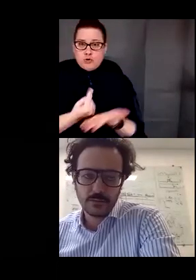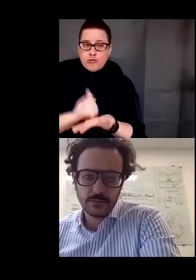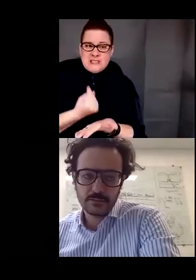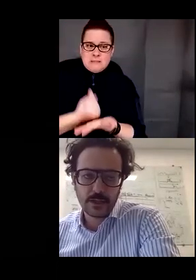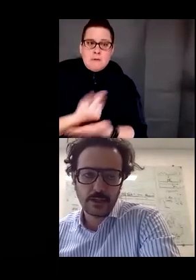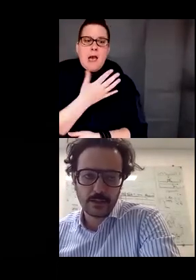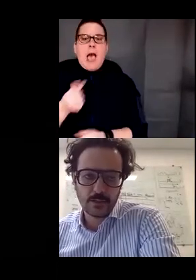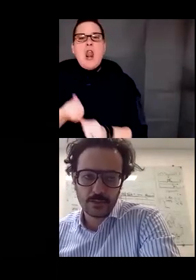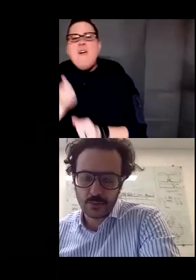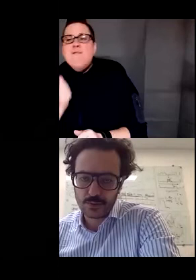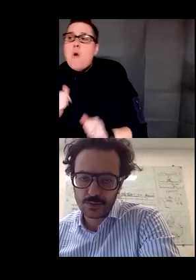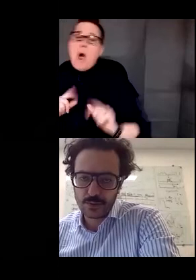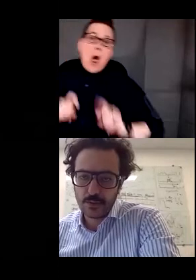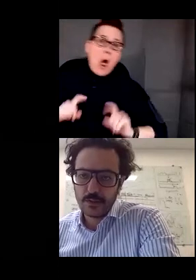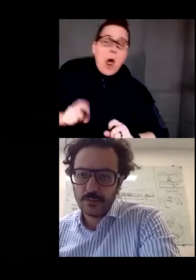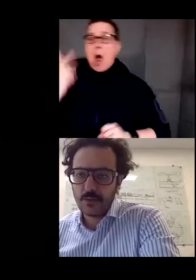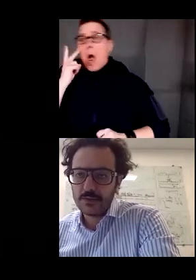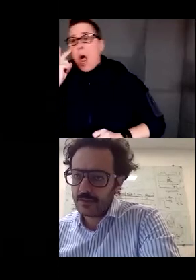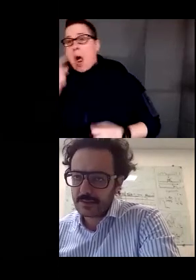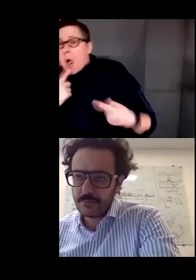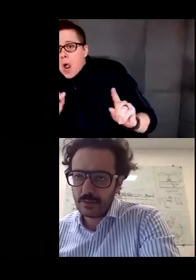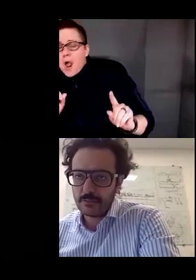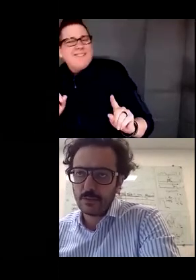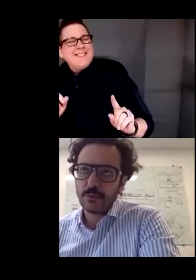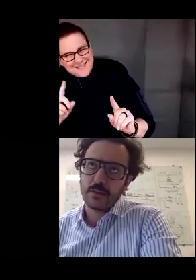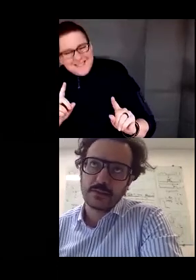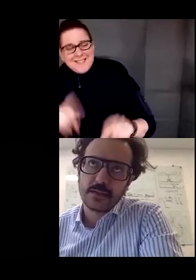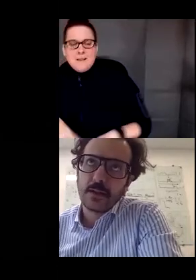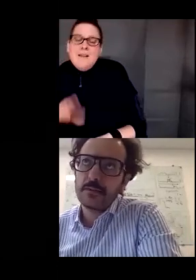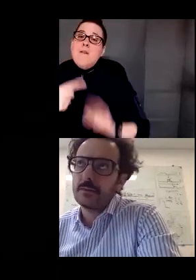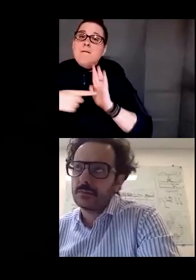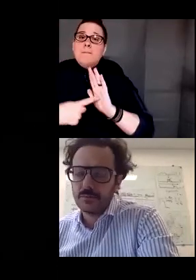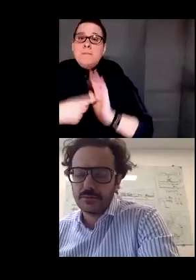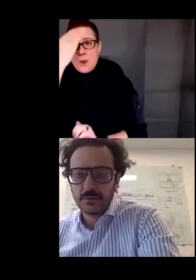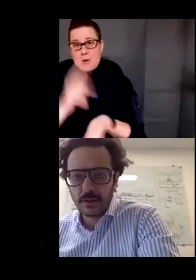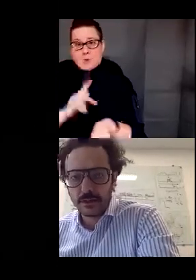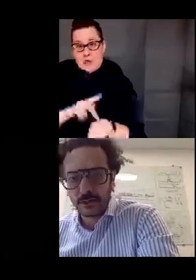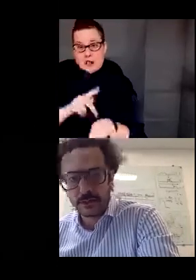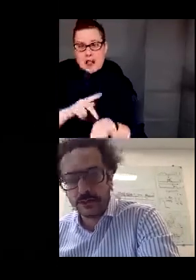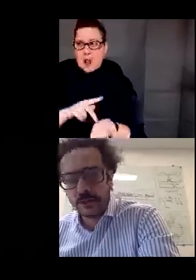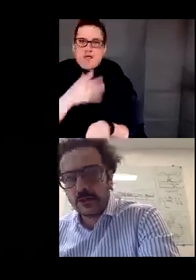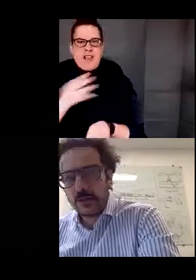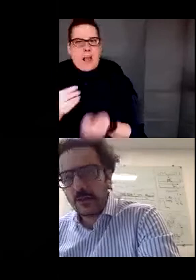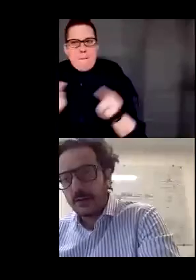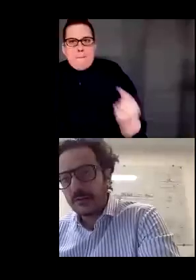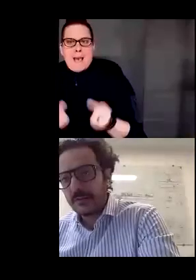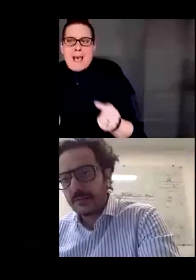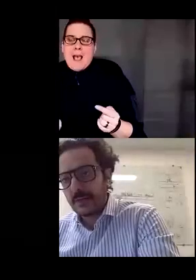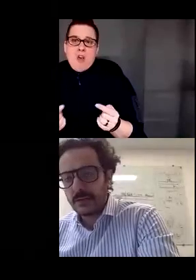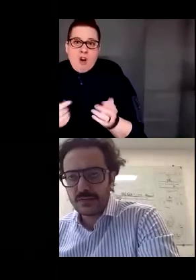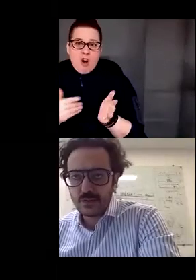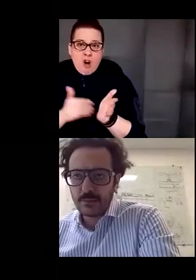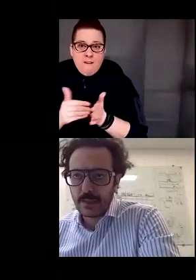avoid trial and error approach. Because, for example, we know that in psychiatry, but also in chronic pain, a lot of